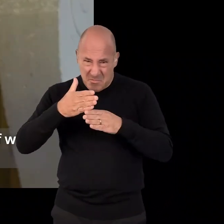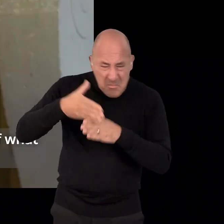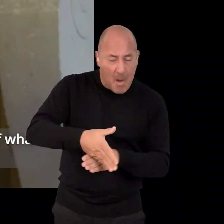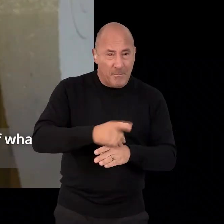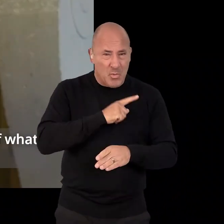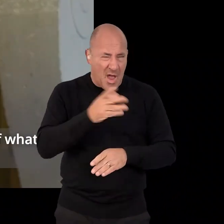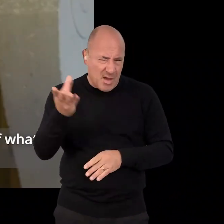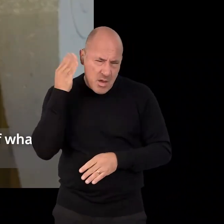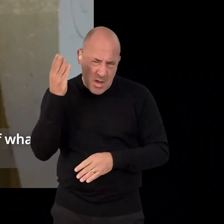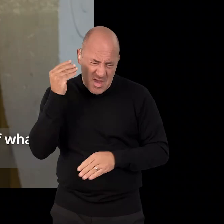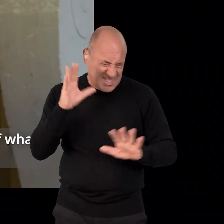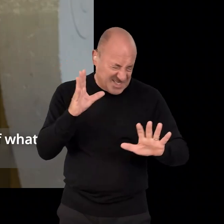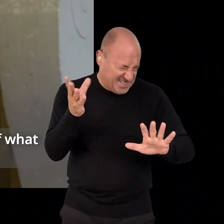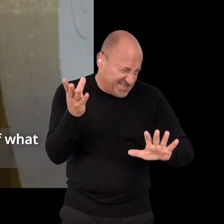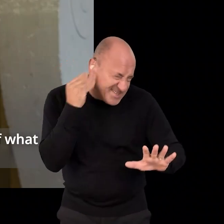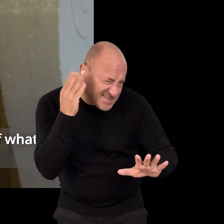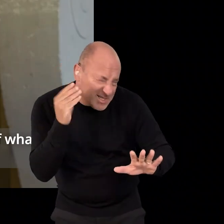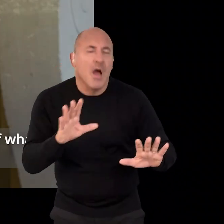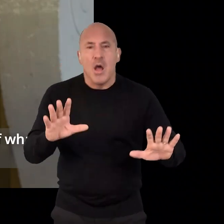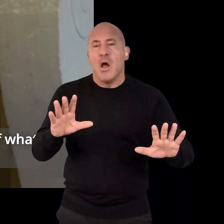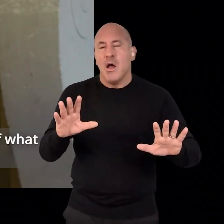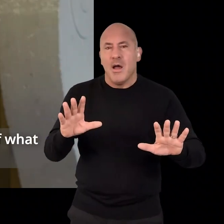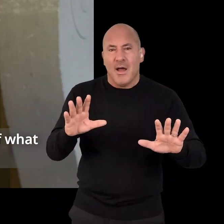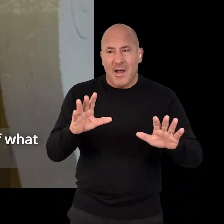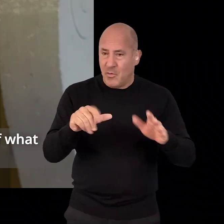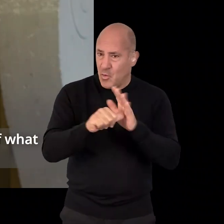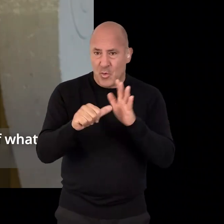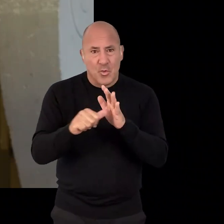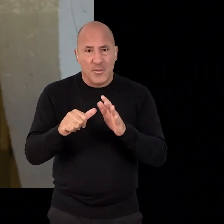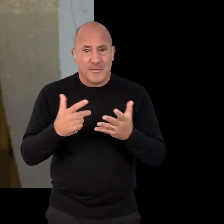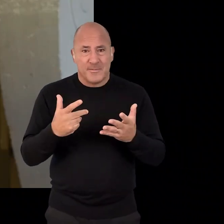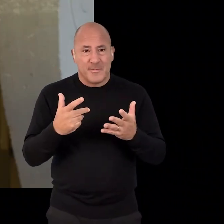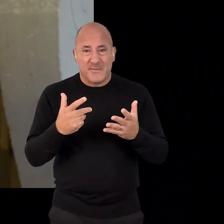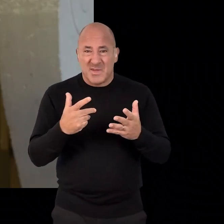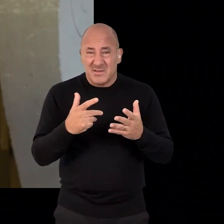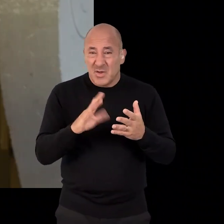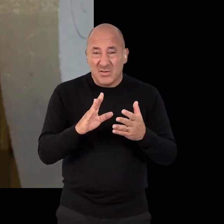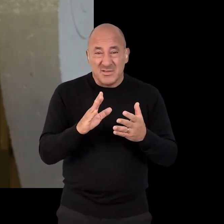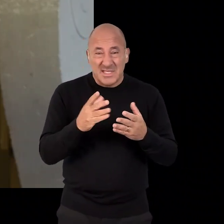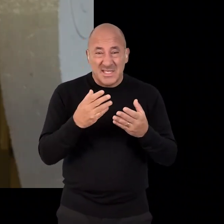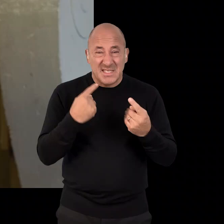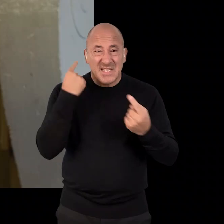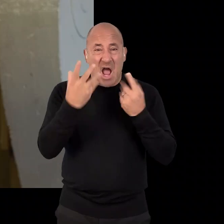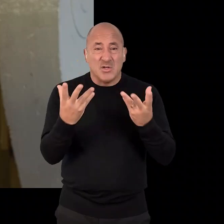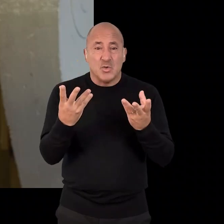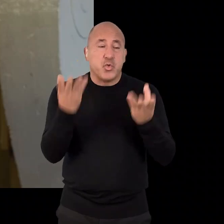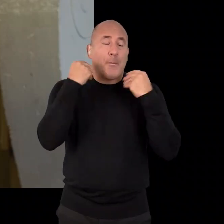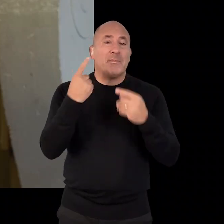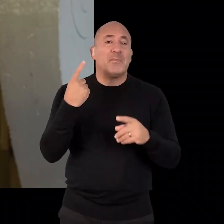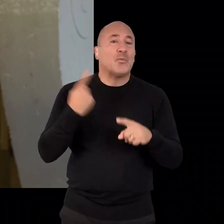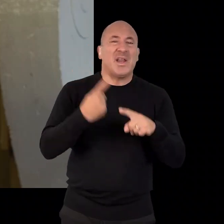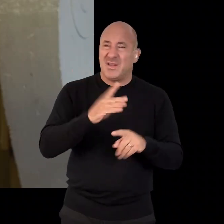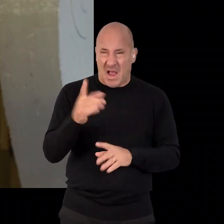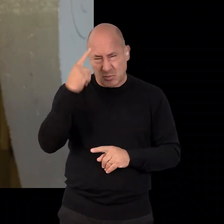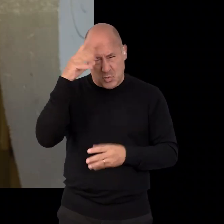work so hard to make sense of what you're hearing. Sound just doesn't wash over you.